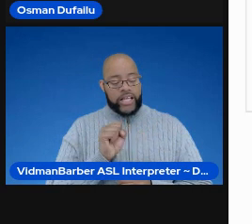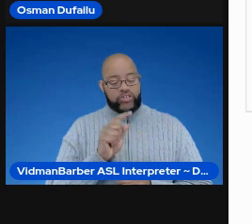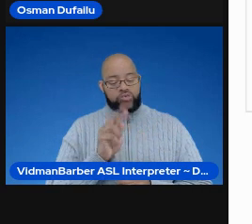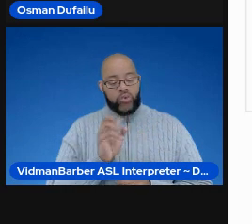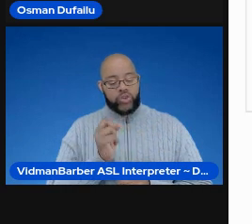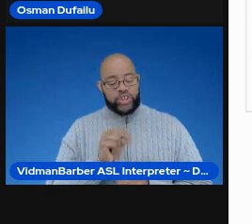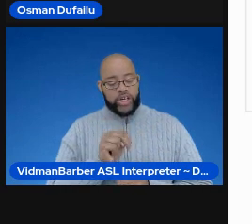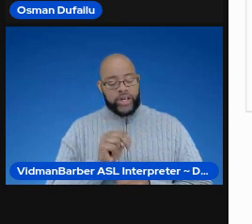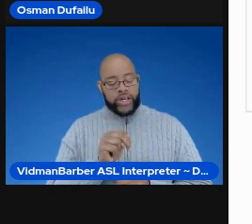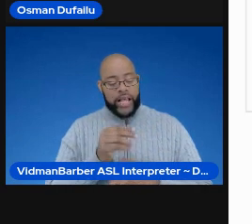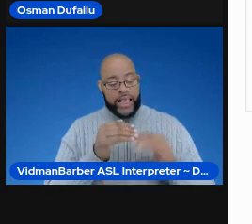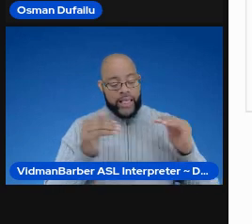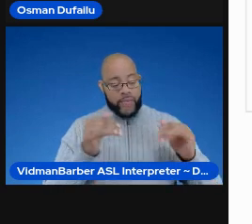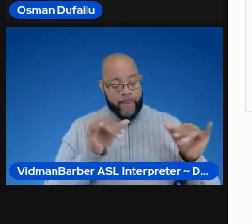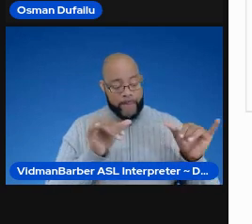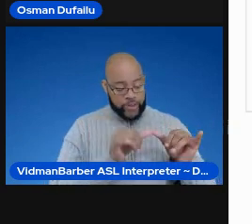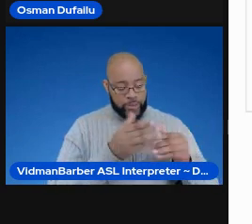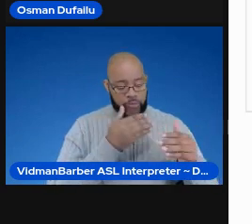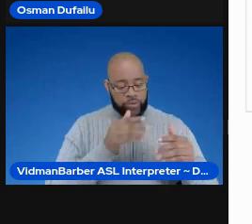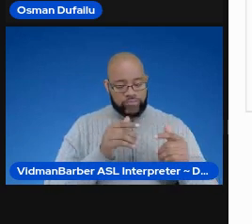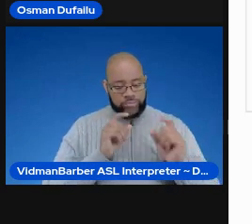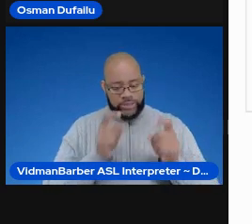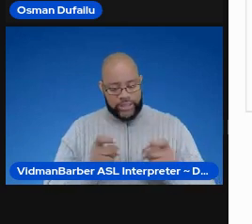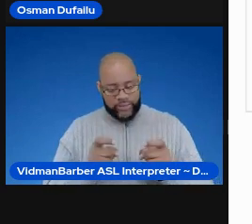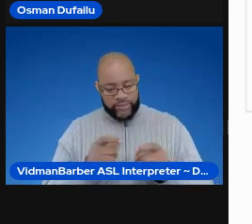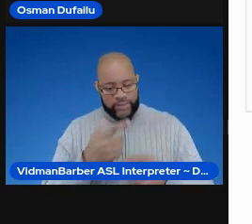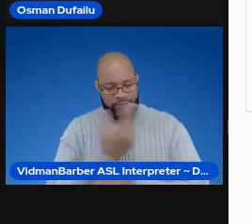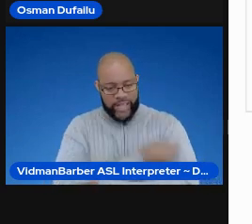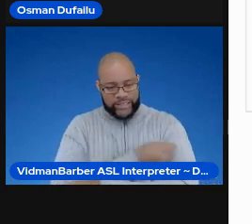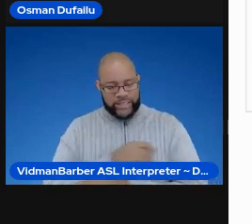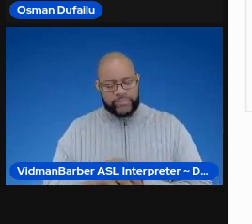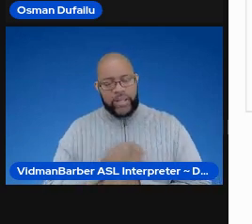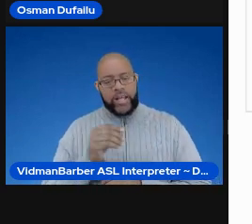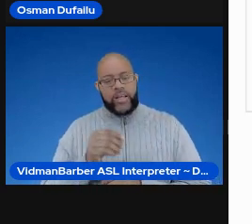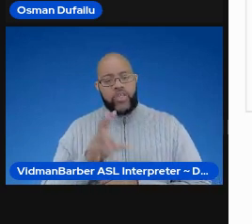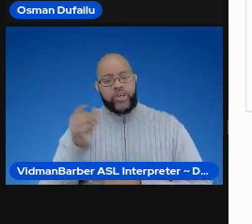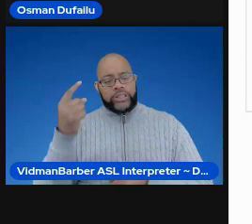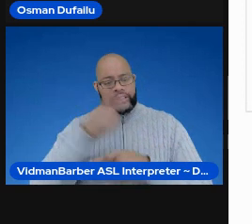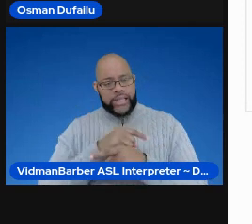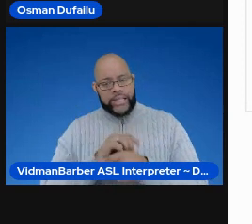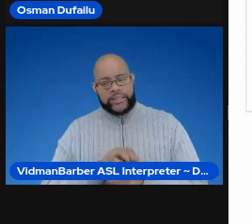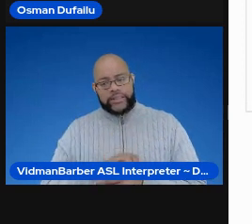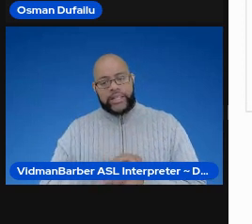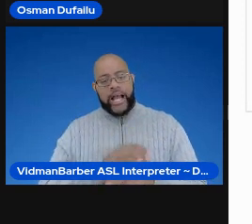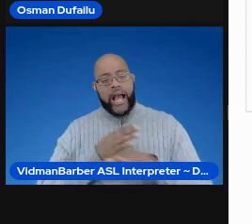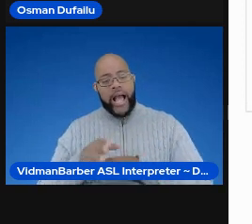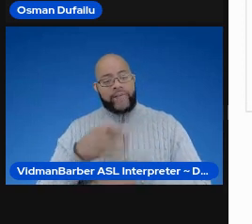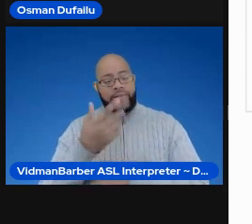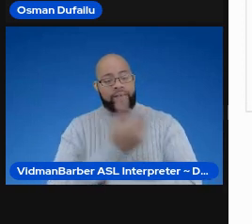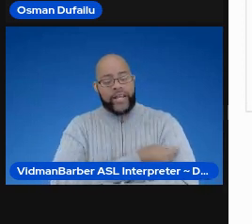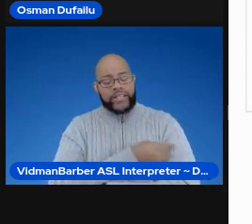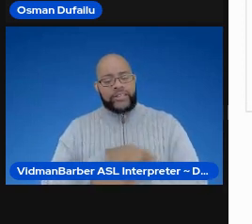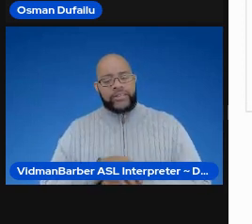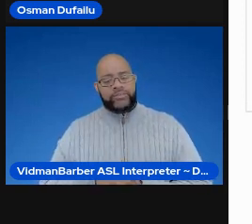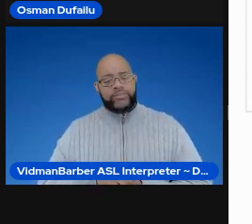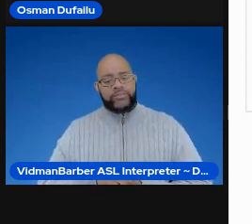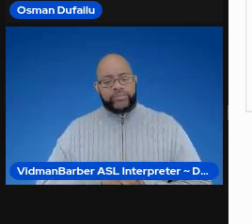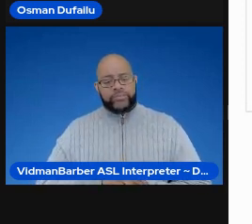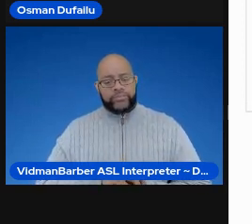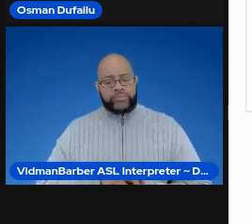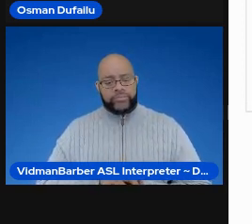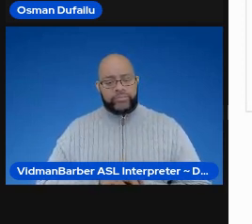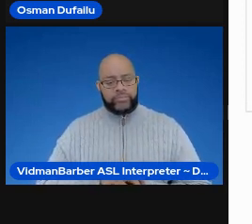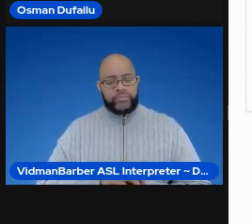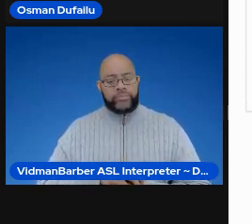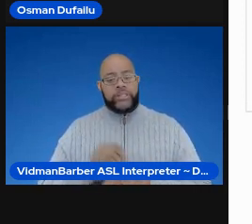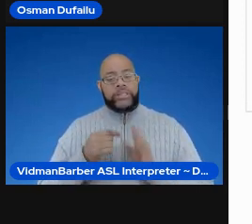level was measured before the administration of the vaccine. And 30 days after the vaccine, the